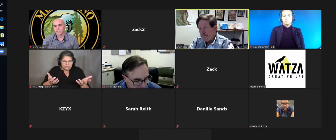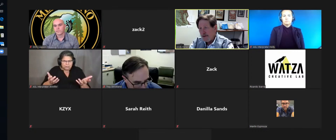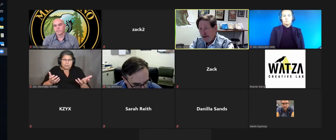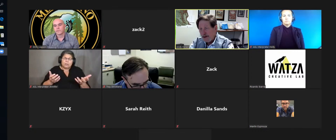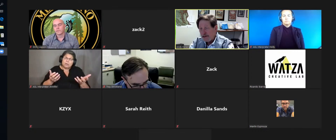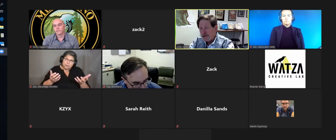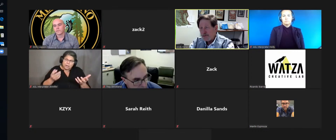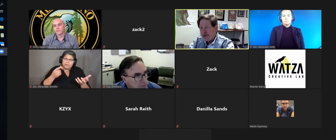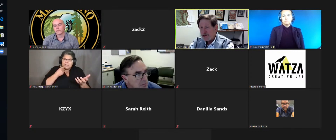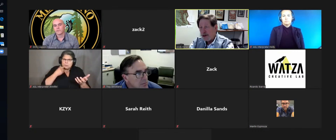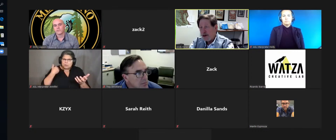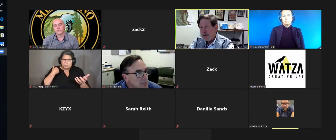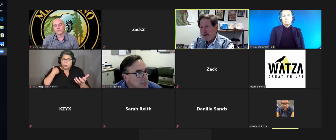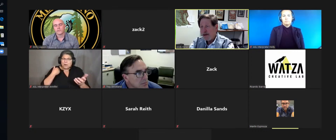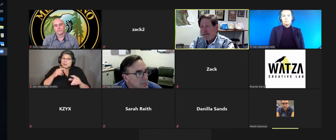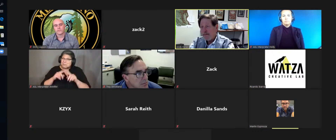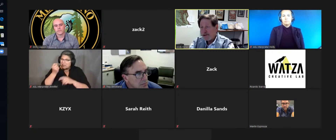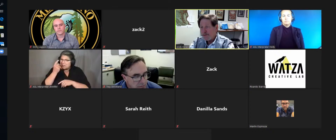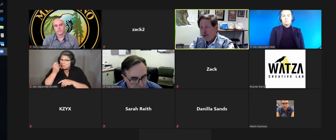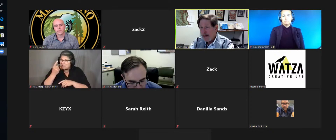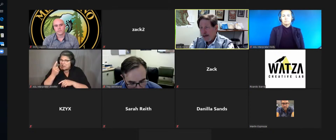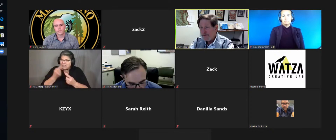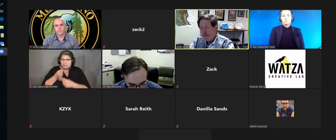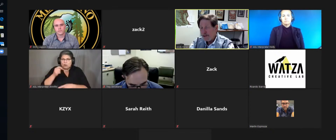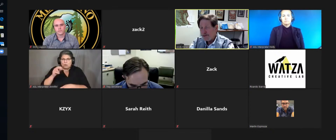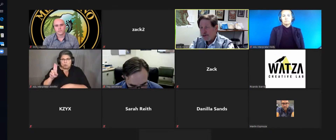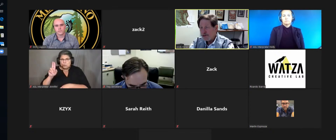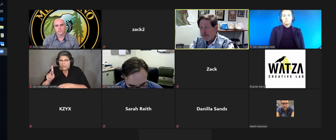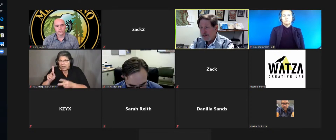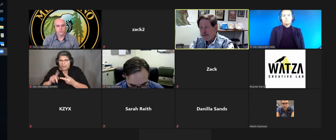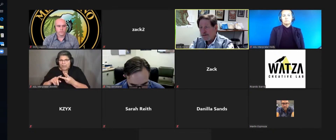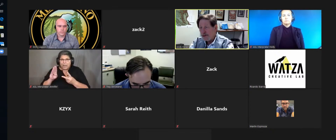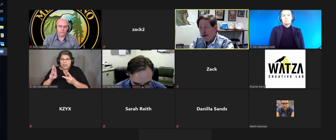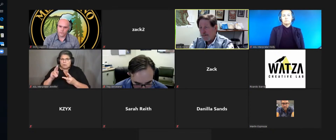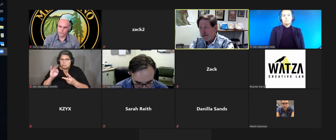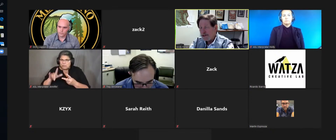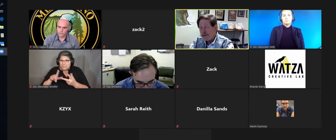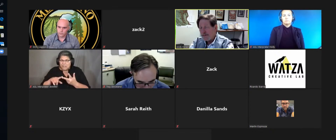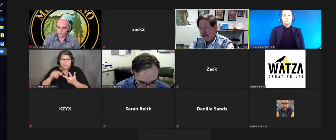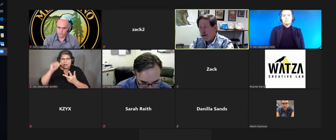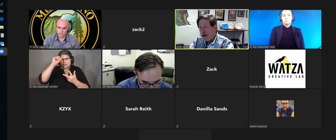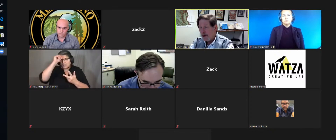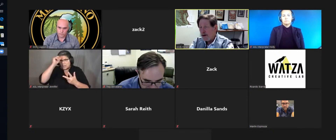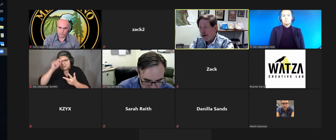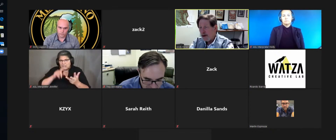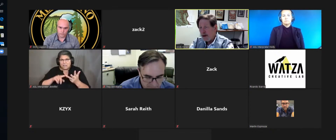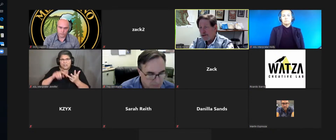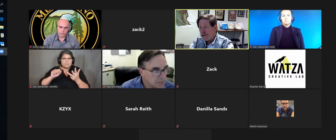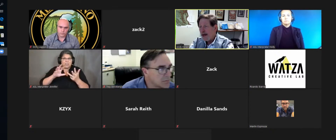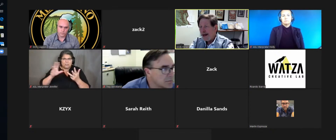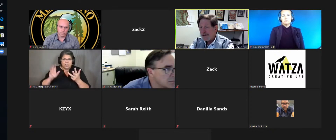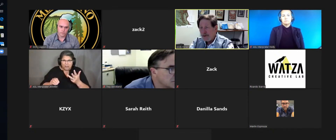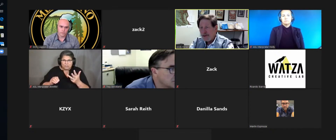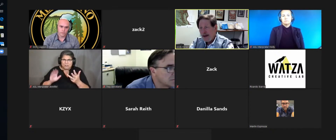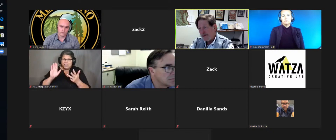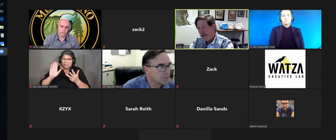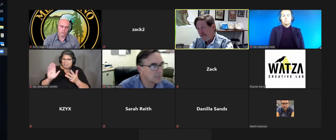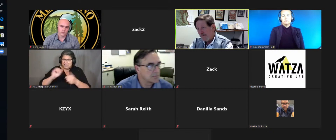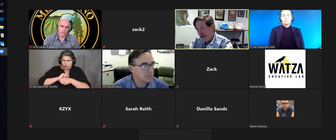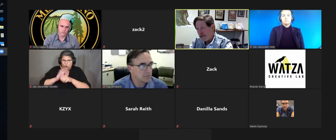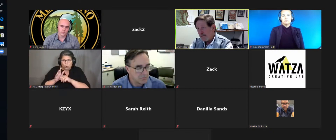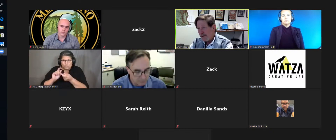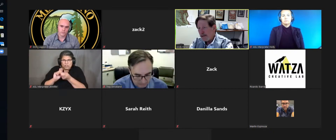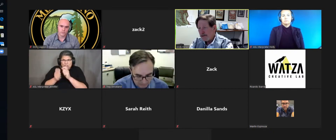possibility that variants, which are much more active and much more transmissible, are a cause. I don't have